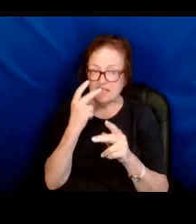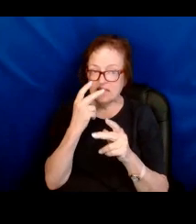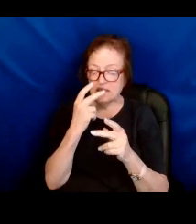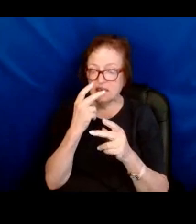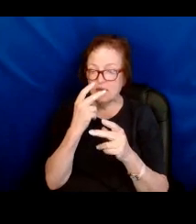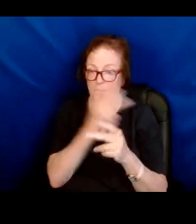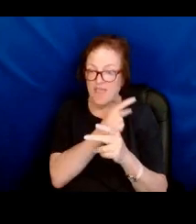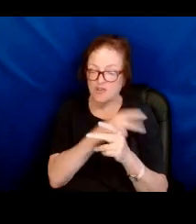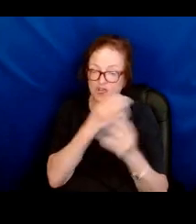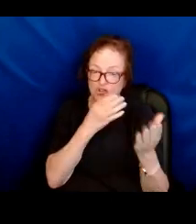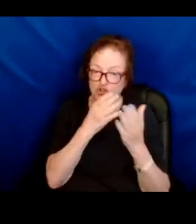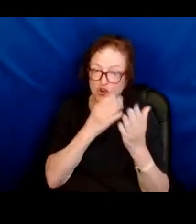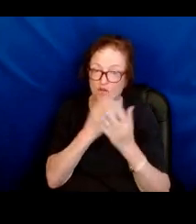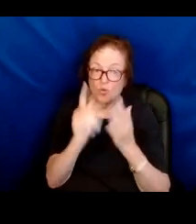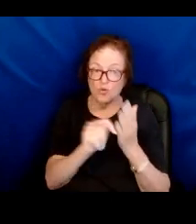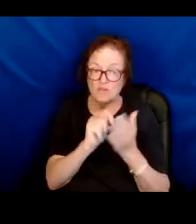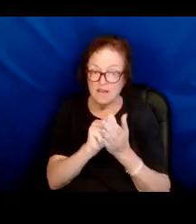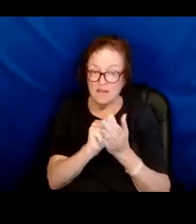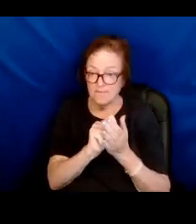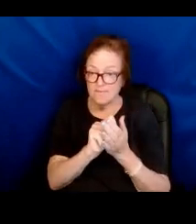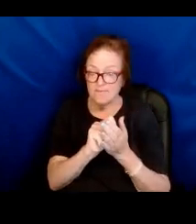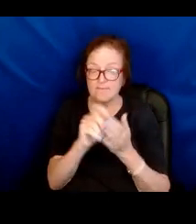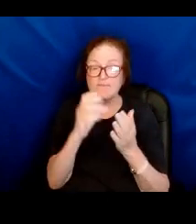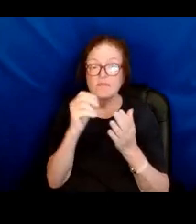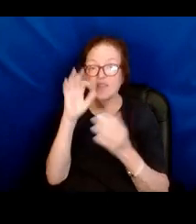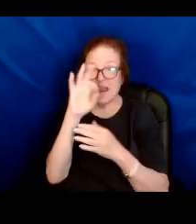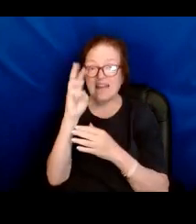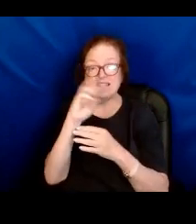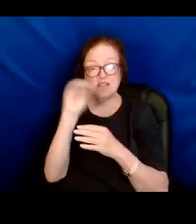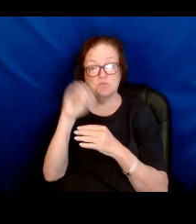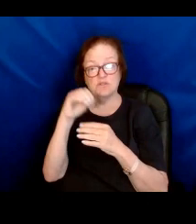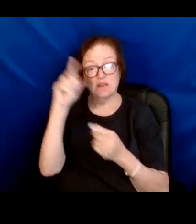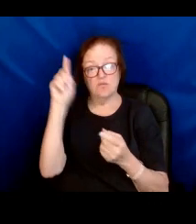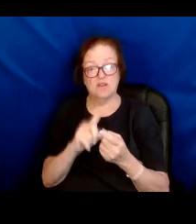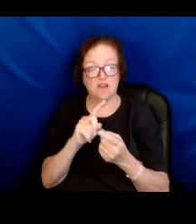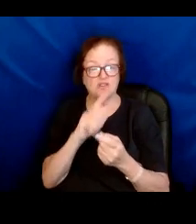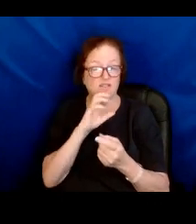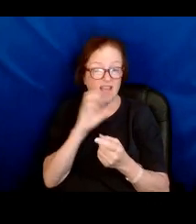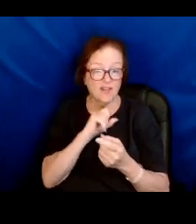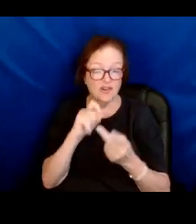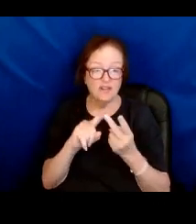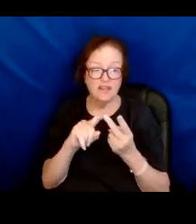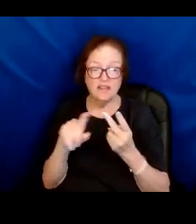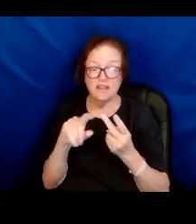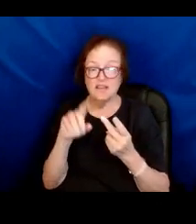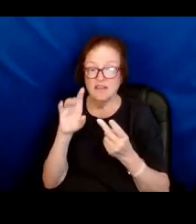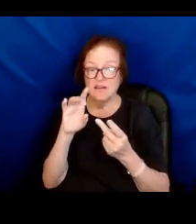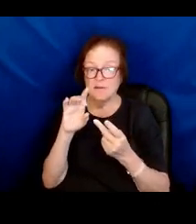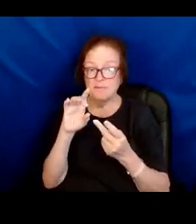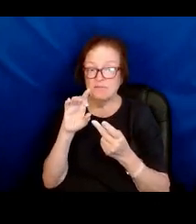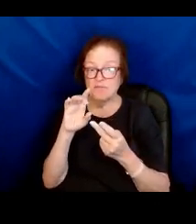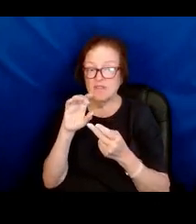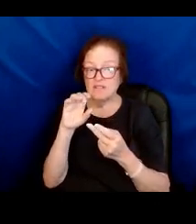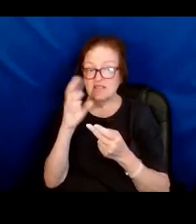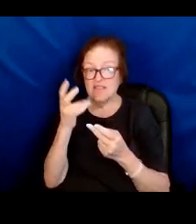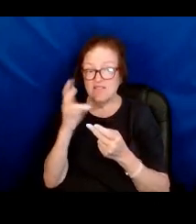time, there's been a 96% reduction in the elderly clients, 80% reduction in child residents,